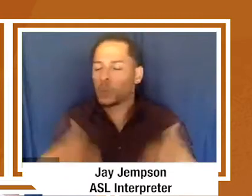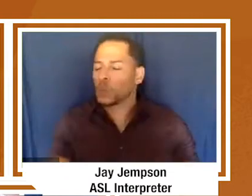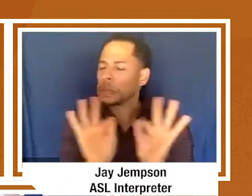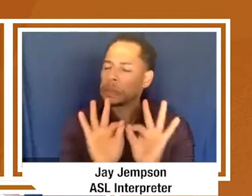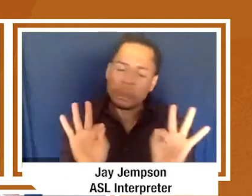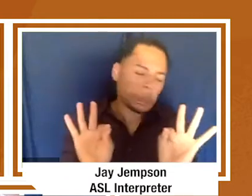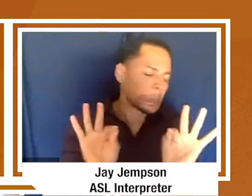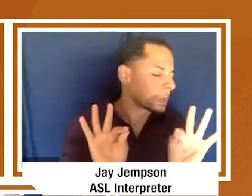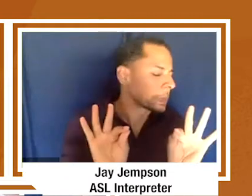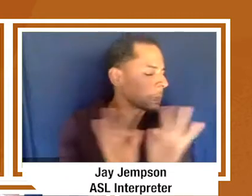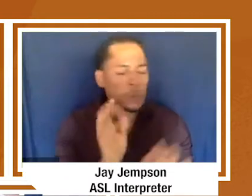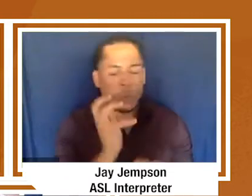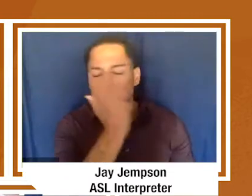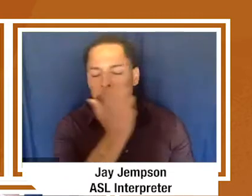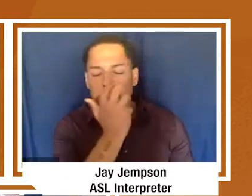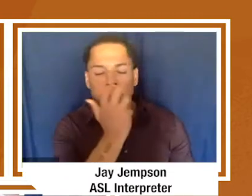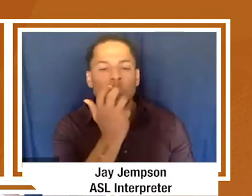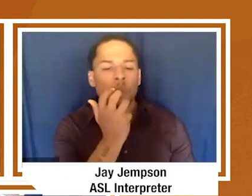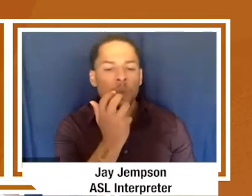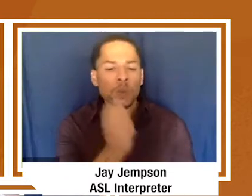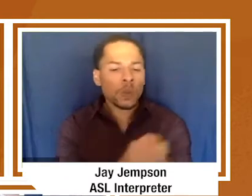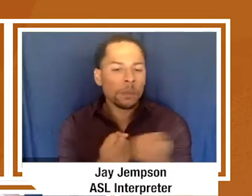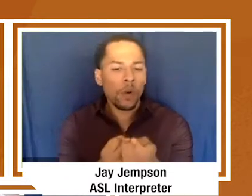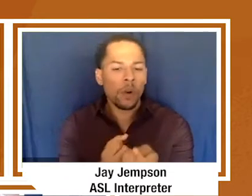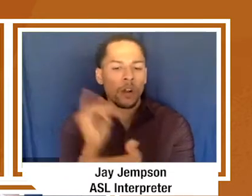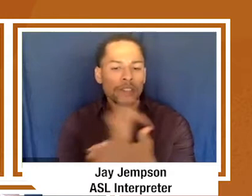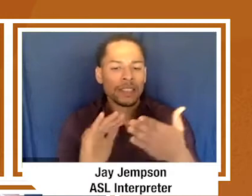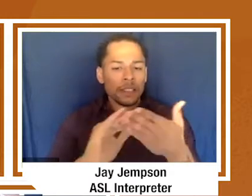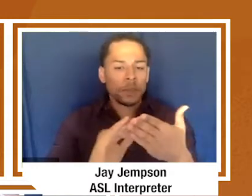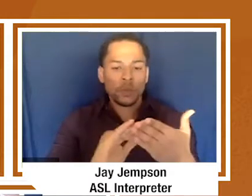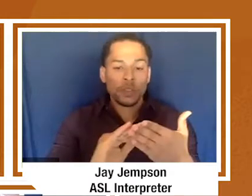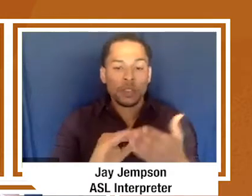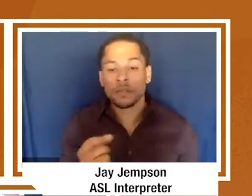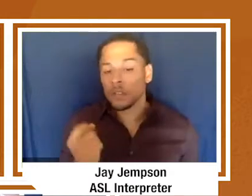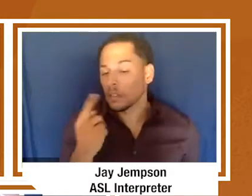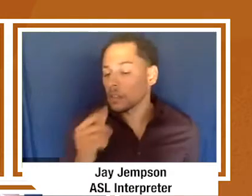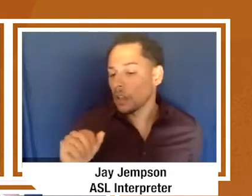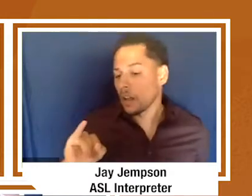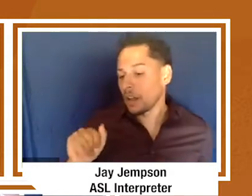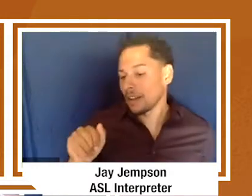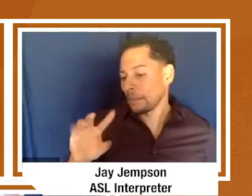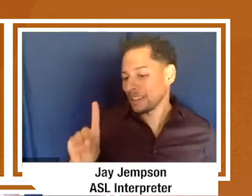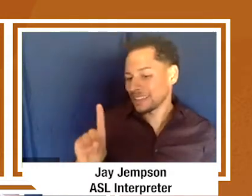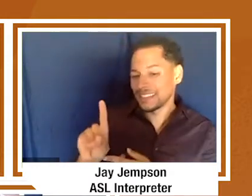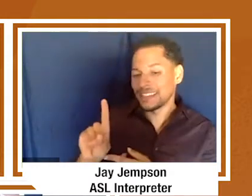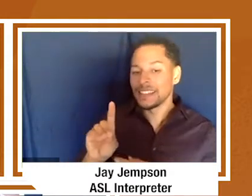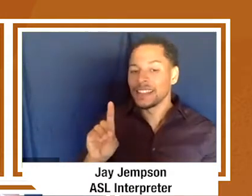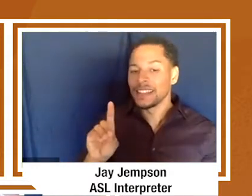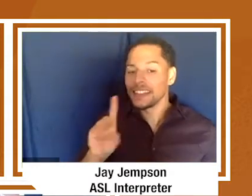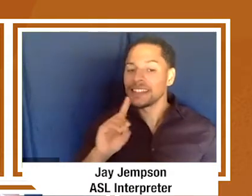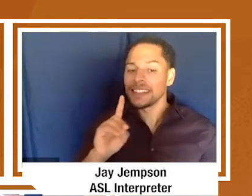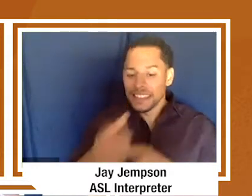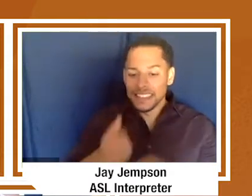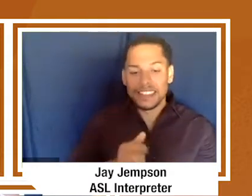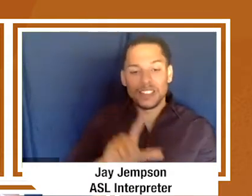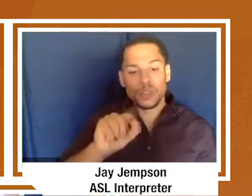community. And IABD, upon its founding, almost 30 years, I'm going to do a plug. We're going to be 30